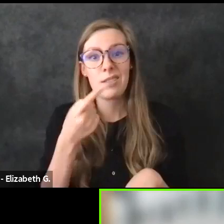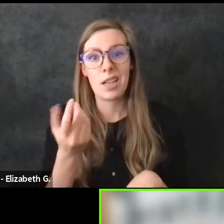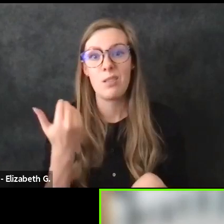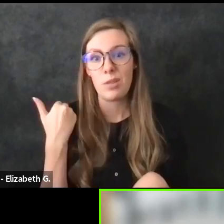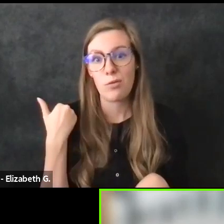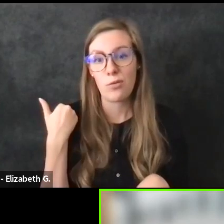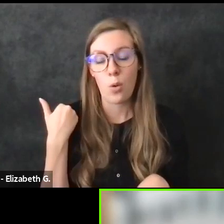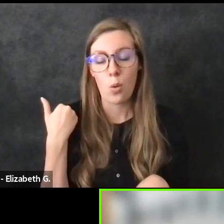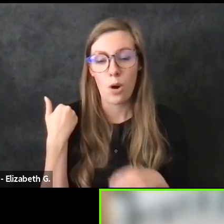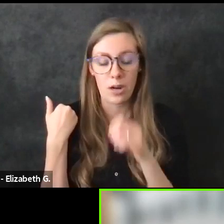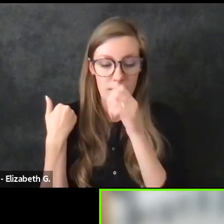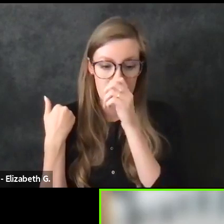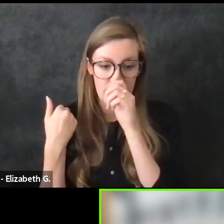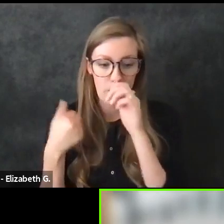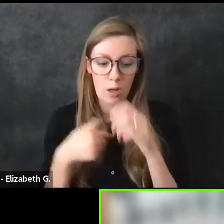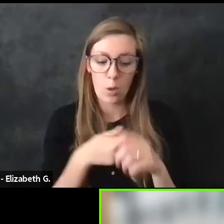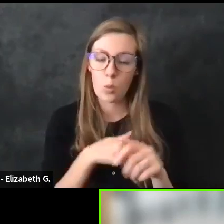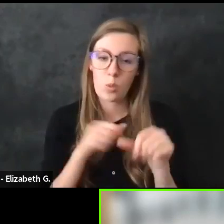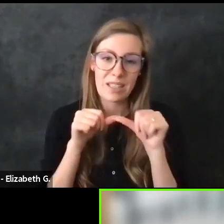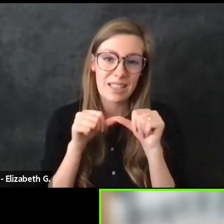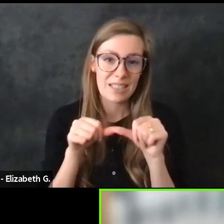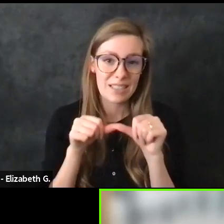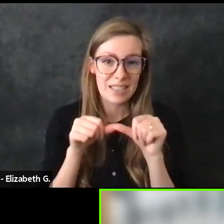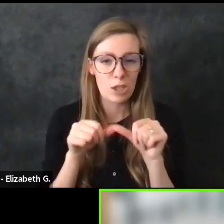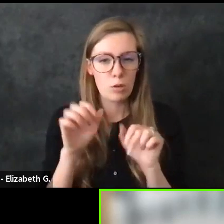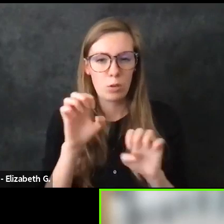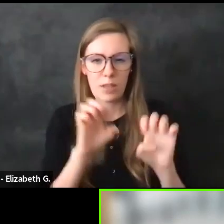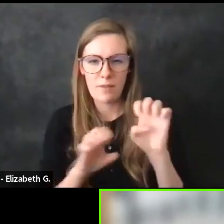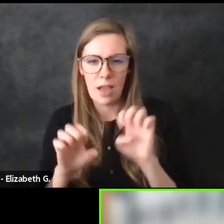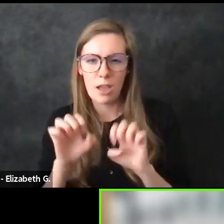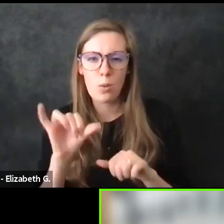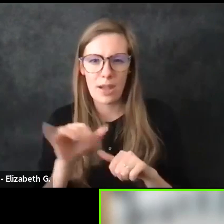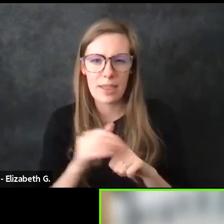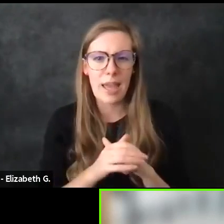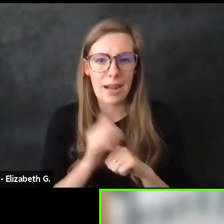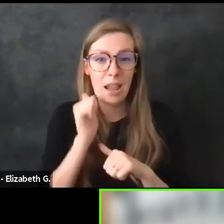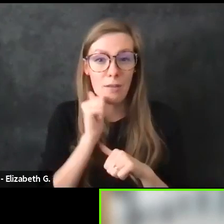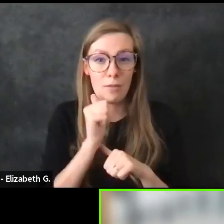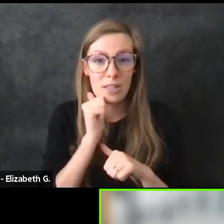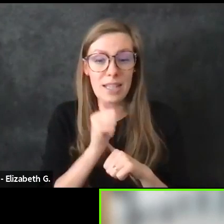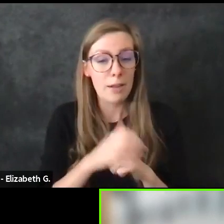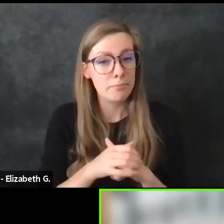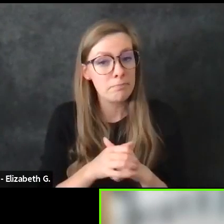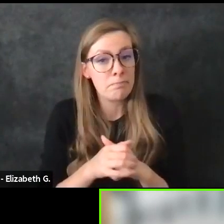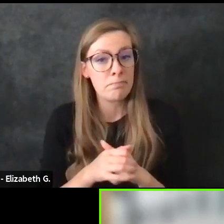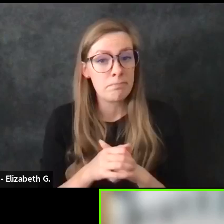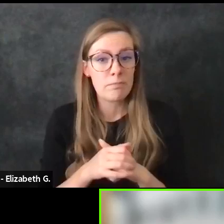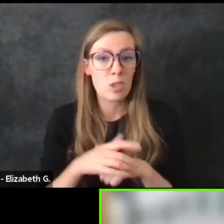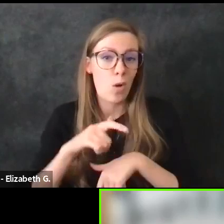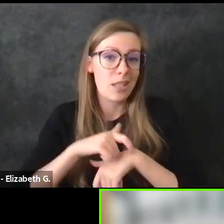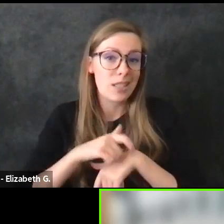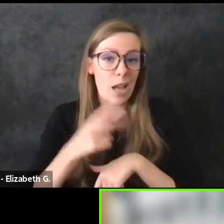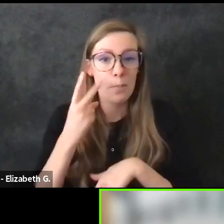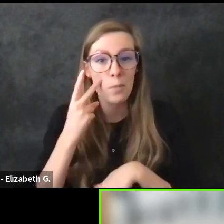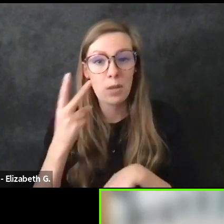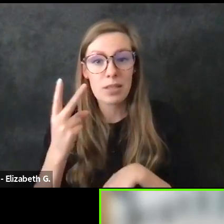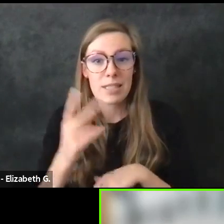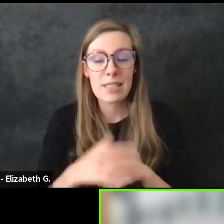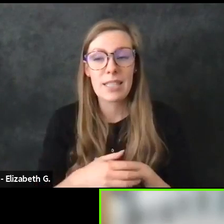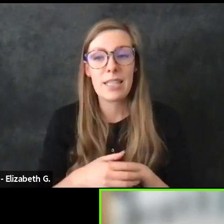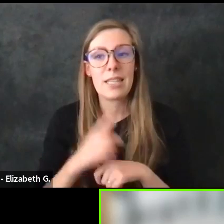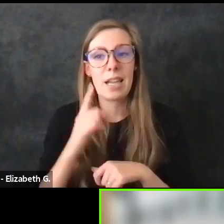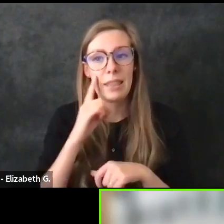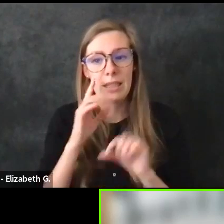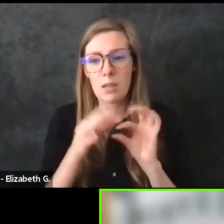other forums, we continue, to evaluate that daily. So, time will tell. I think, the messages that were